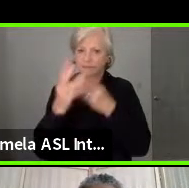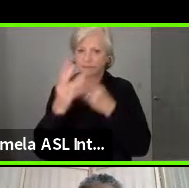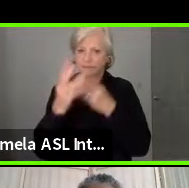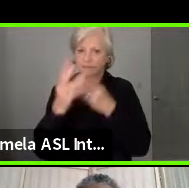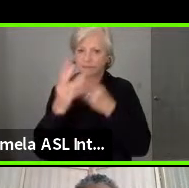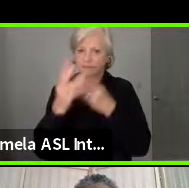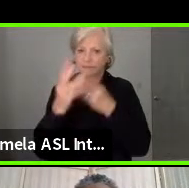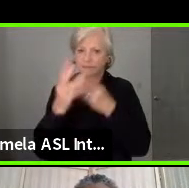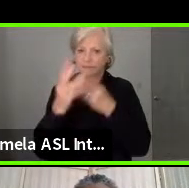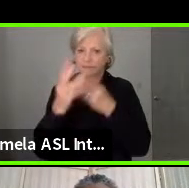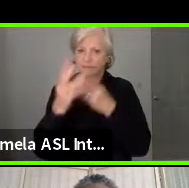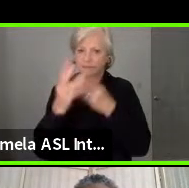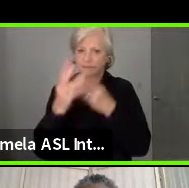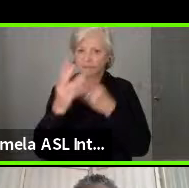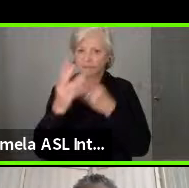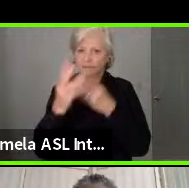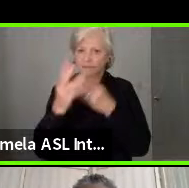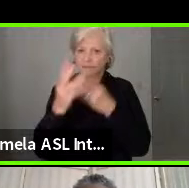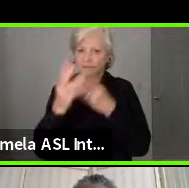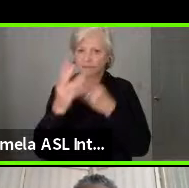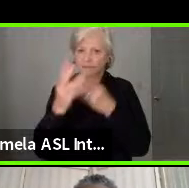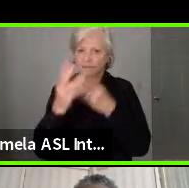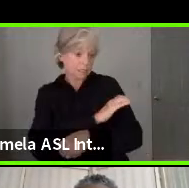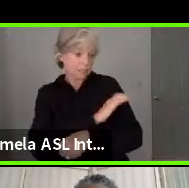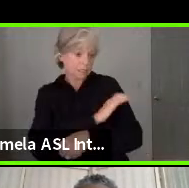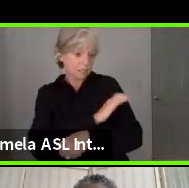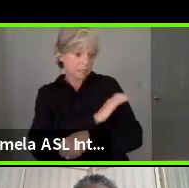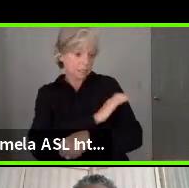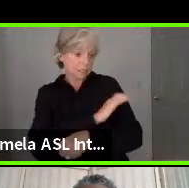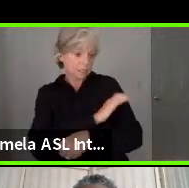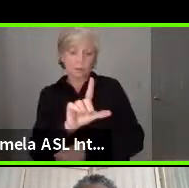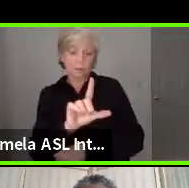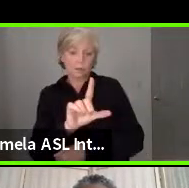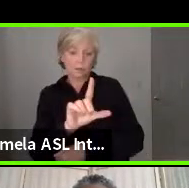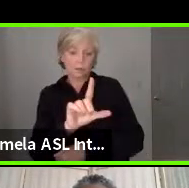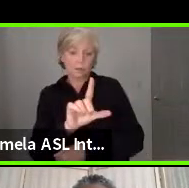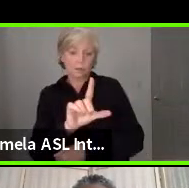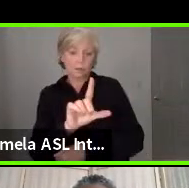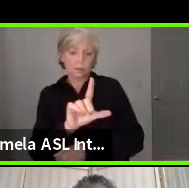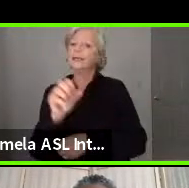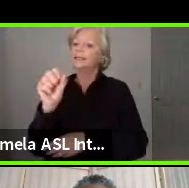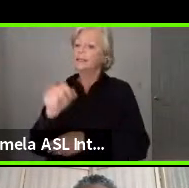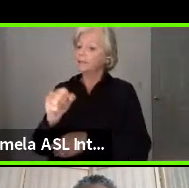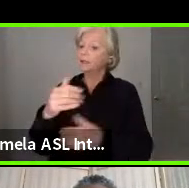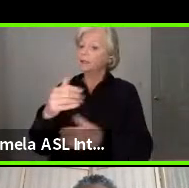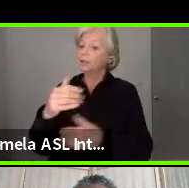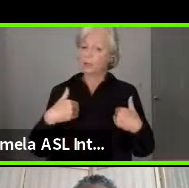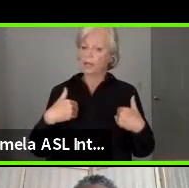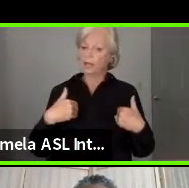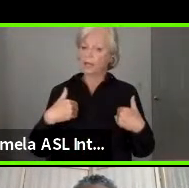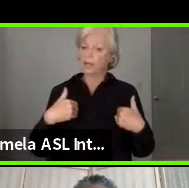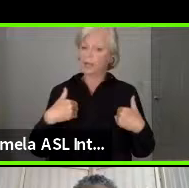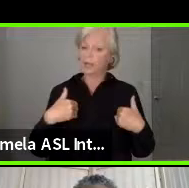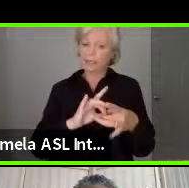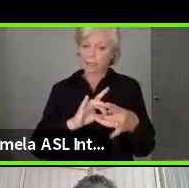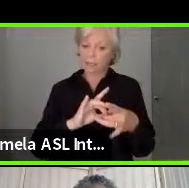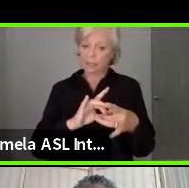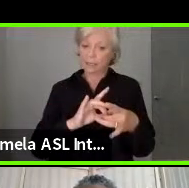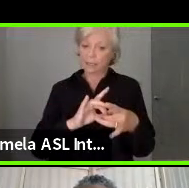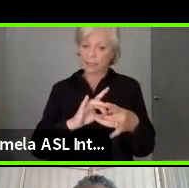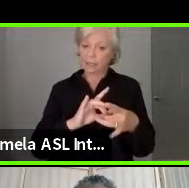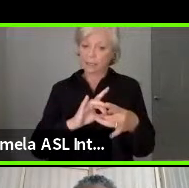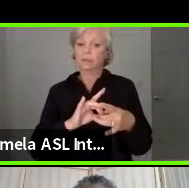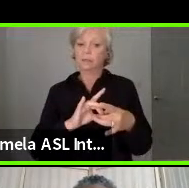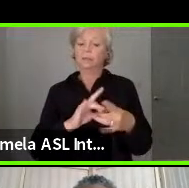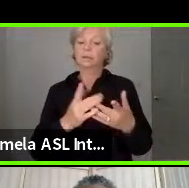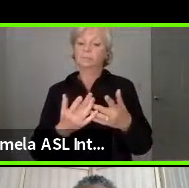The clinic locations, is that what you were asking? Right. We have the link to what all the clinics are, which is fabulous, and we can certainly share, but I'm just